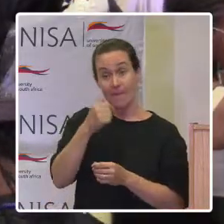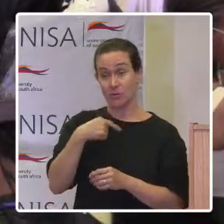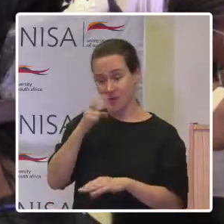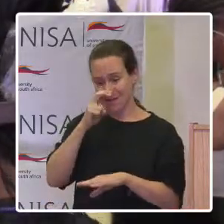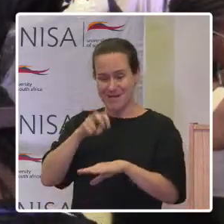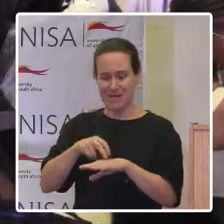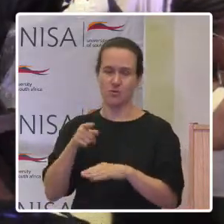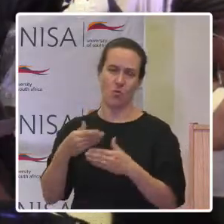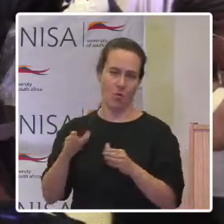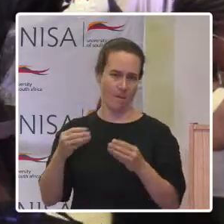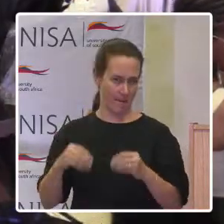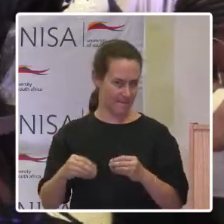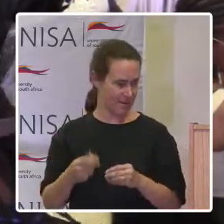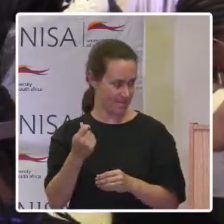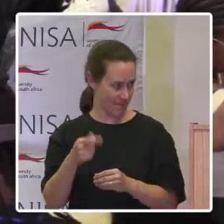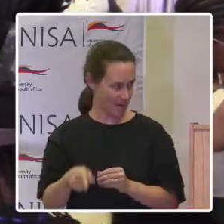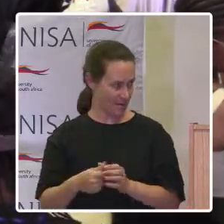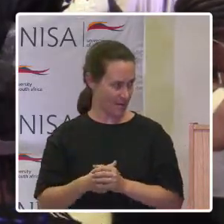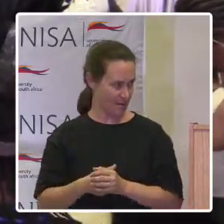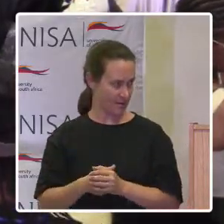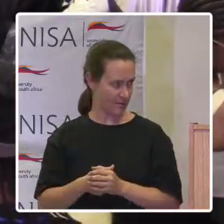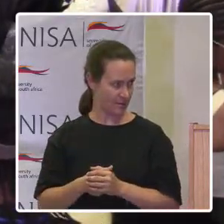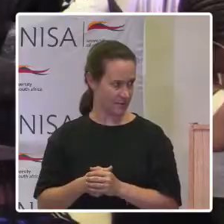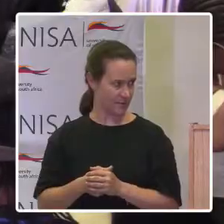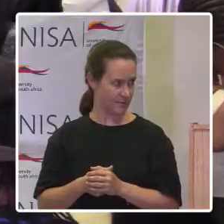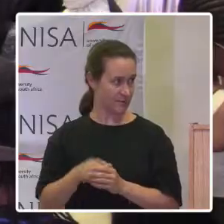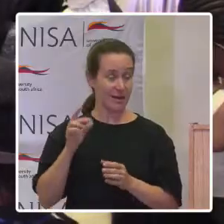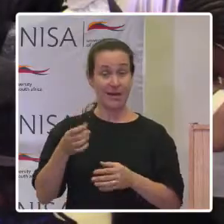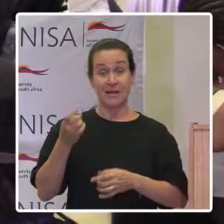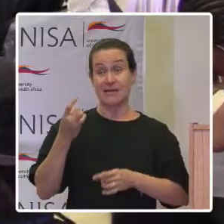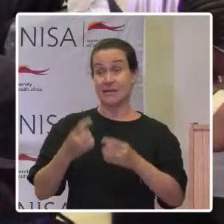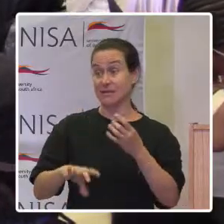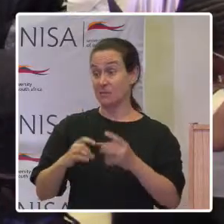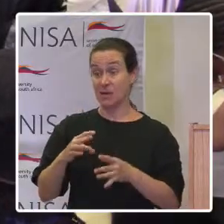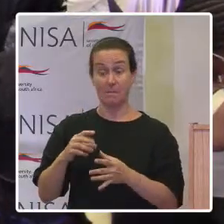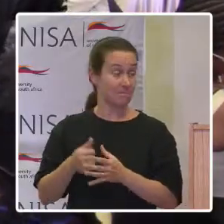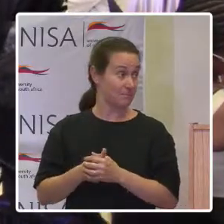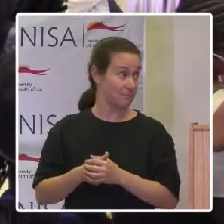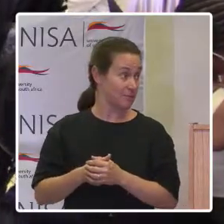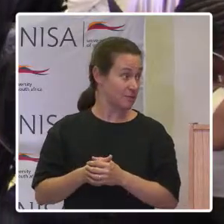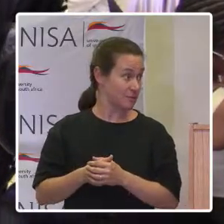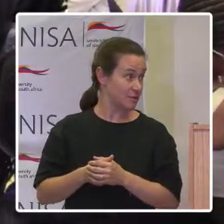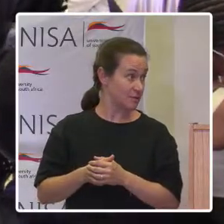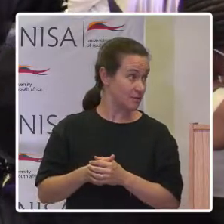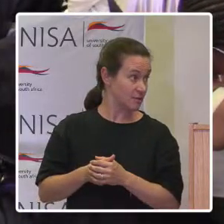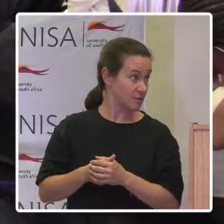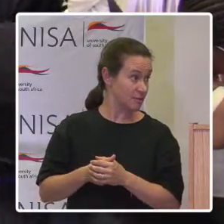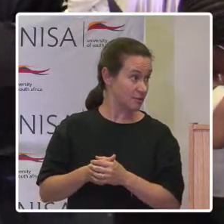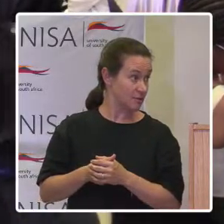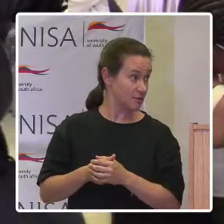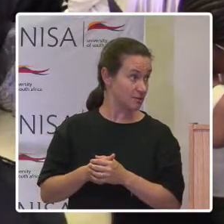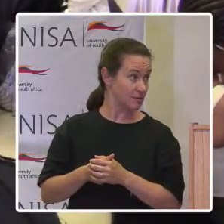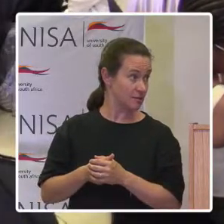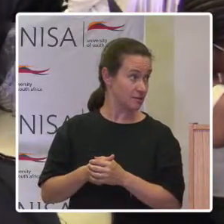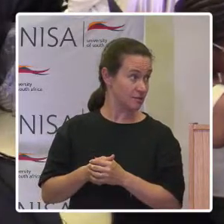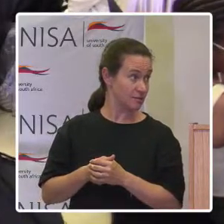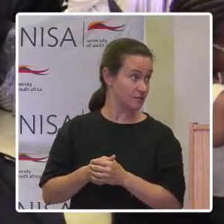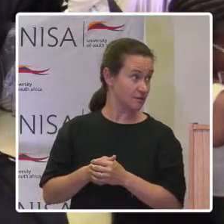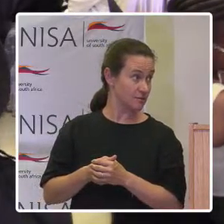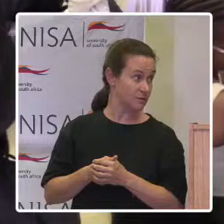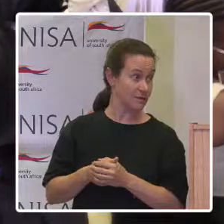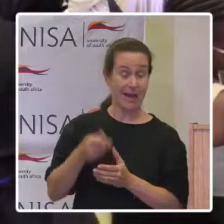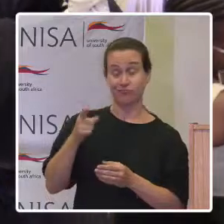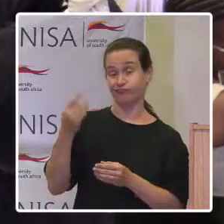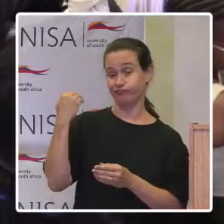business. I know for some businesses, they don't always start up a good time. Because for some businesses, they started during COVID,